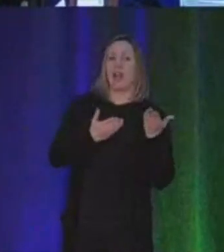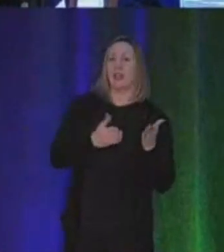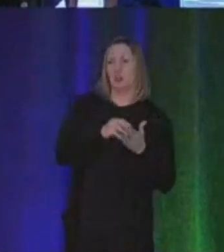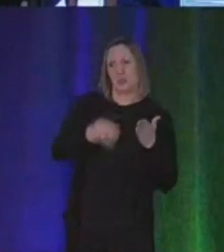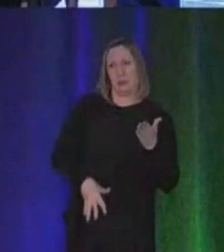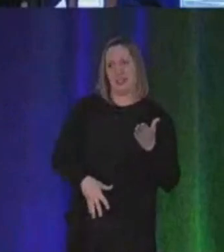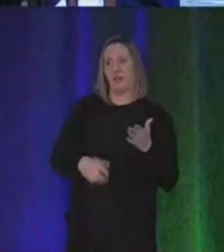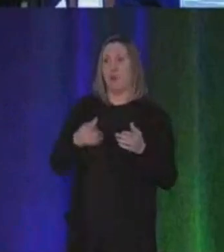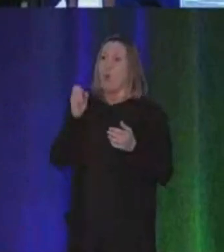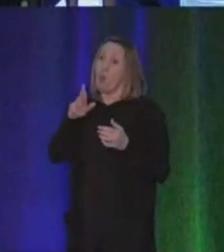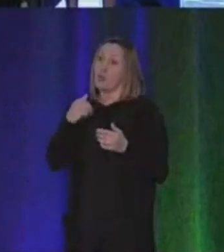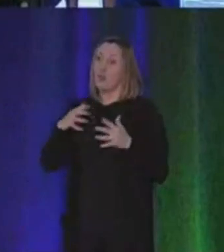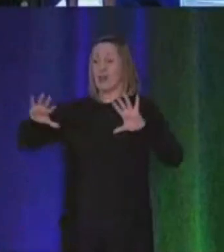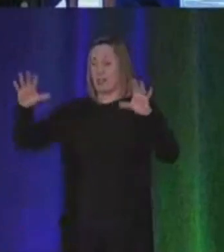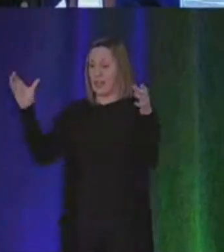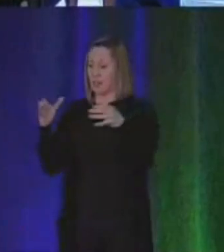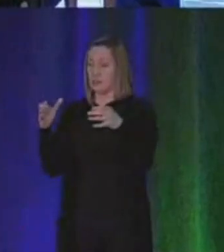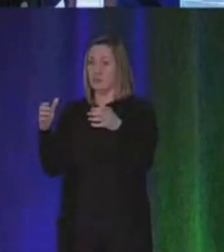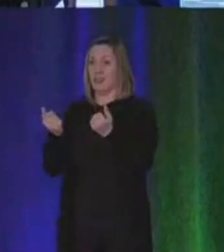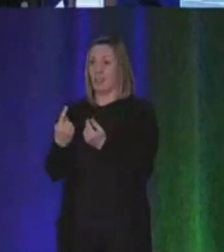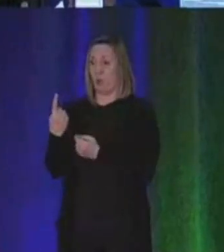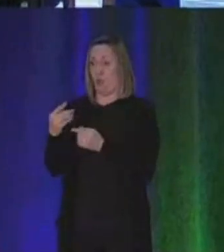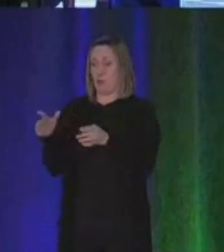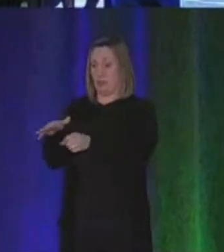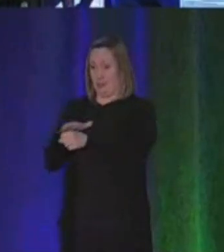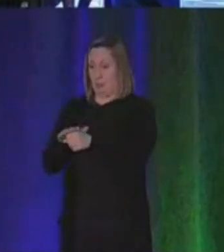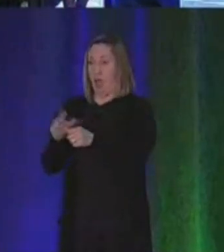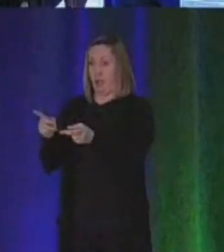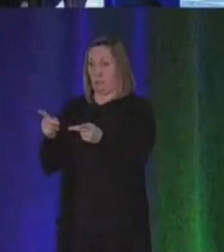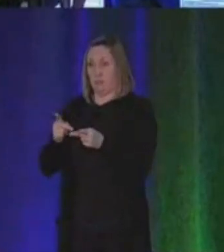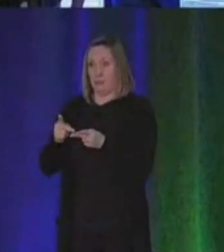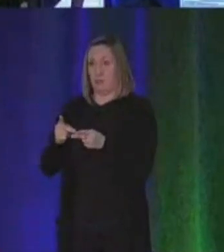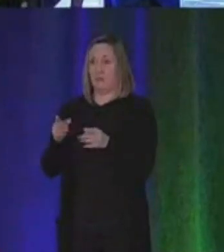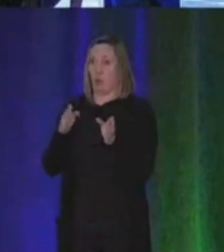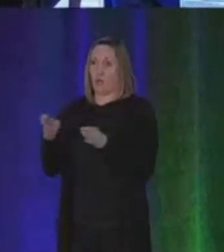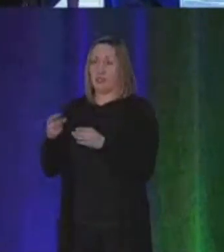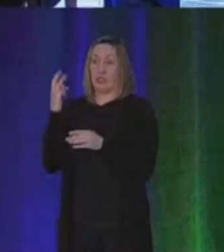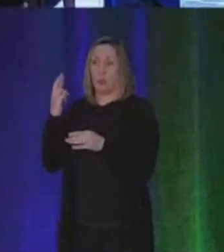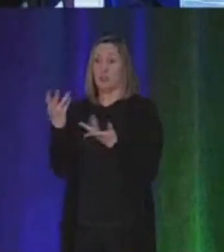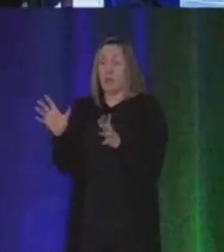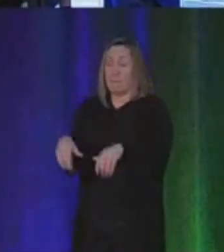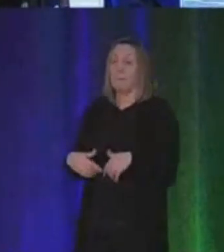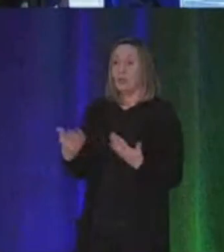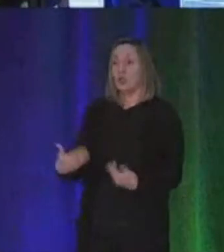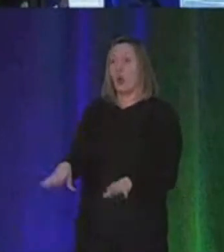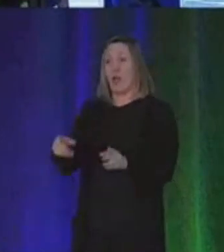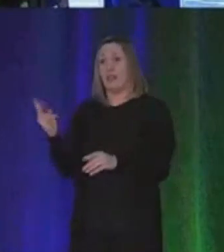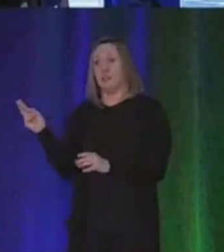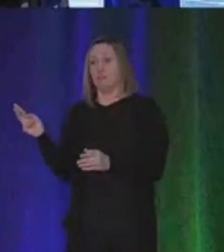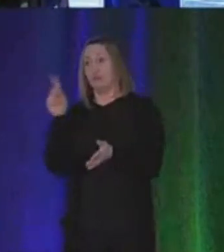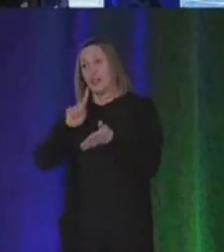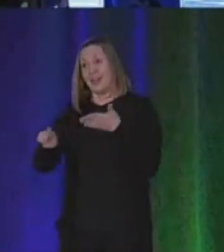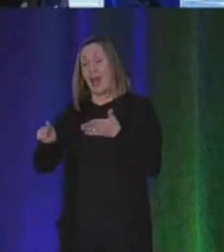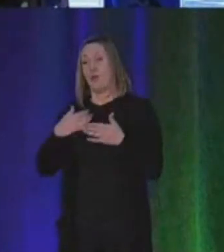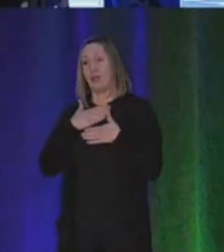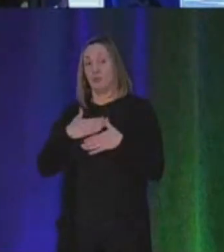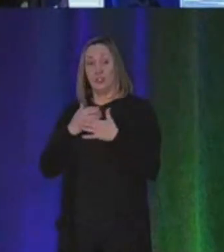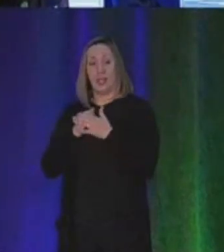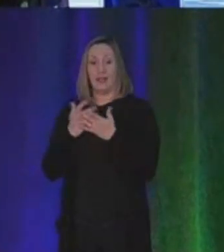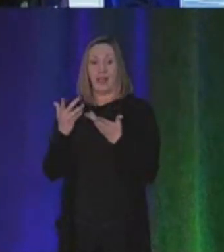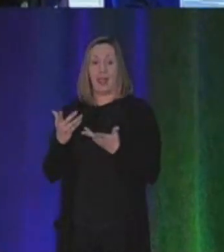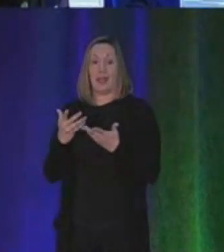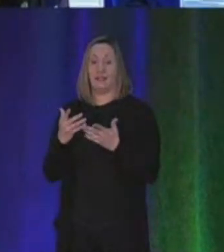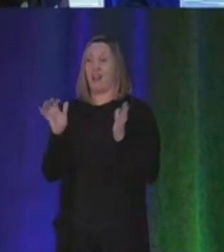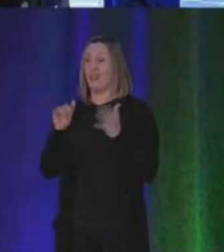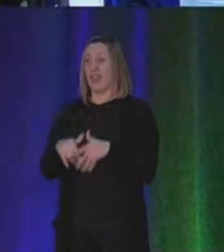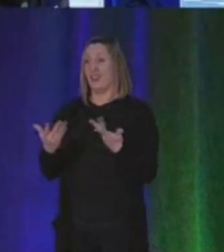everything in one place for compliance or organizational reasons, that's why you might do that. So yeah, go check it out. I appreciate it. And